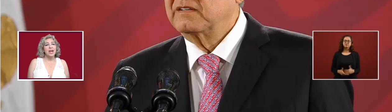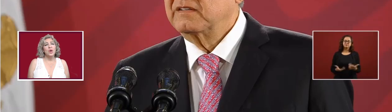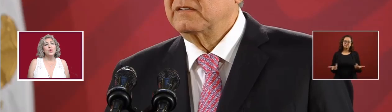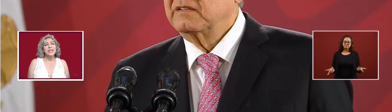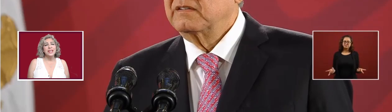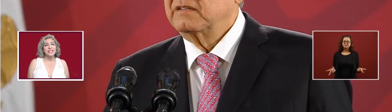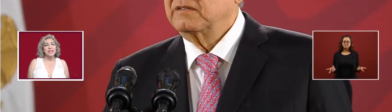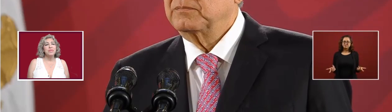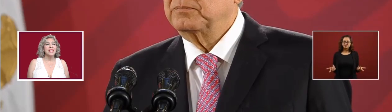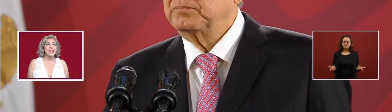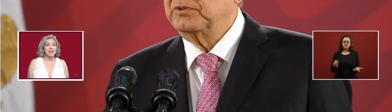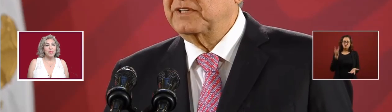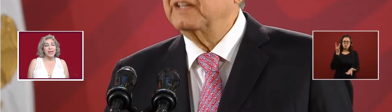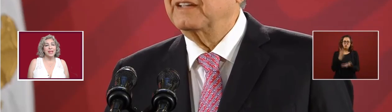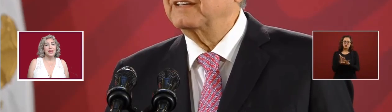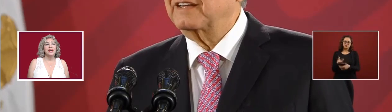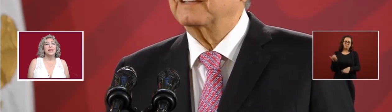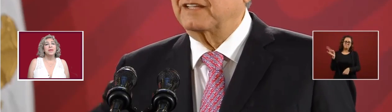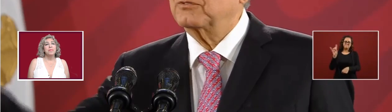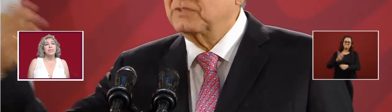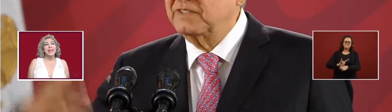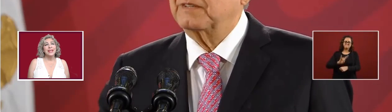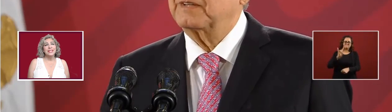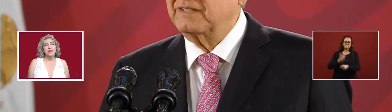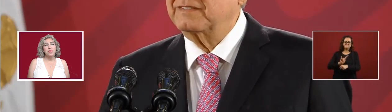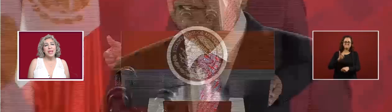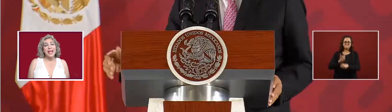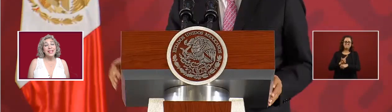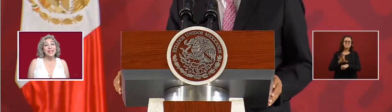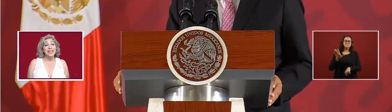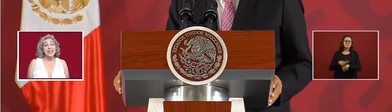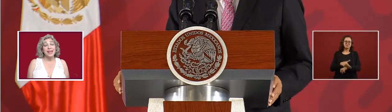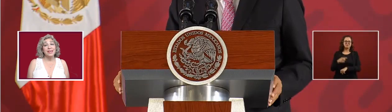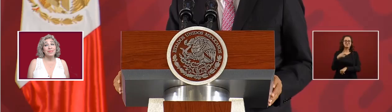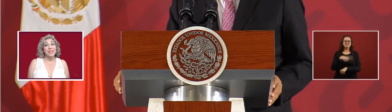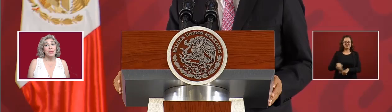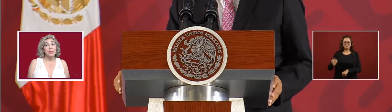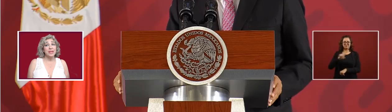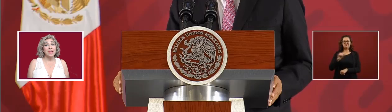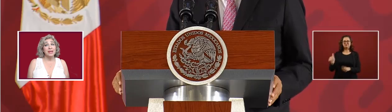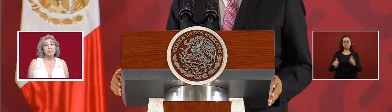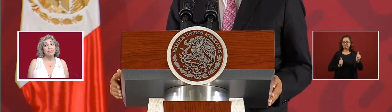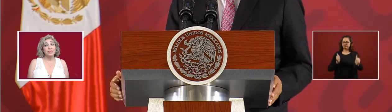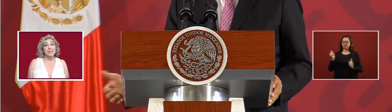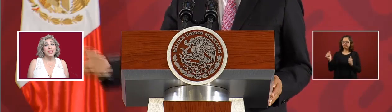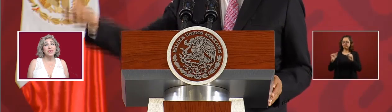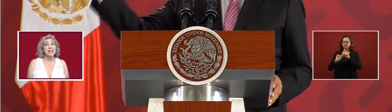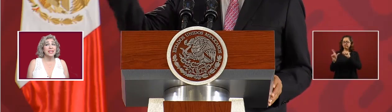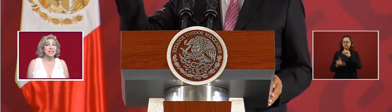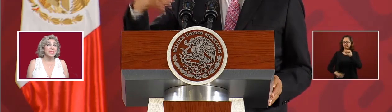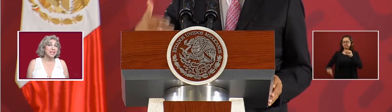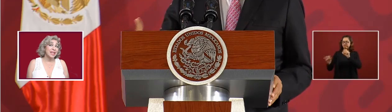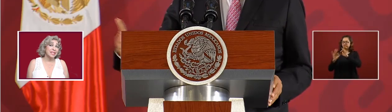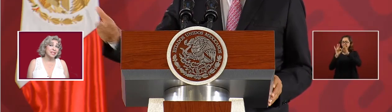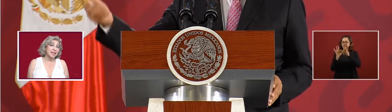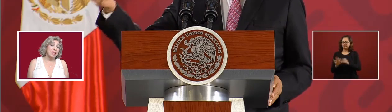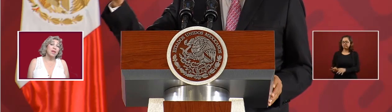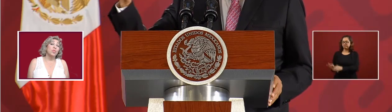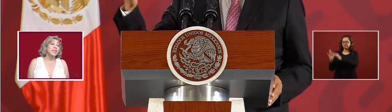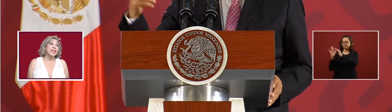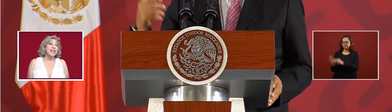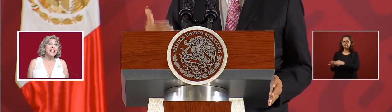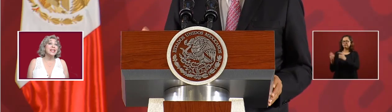uh, only in a simulated way. Because in reality, um, they would, um, utilize the state